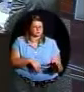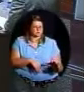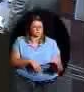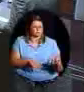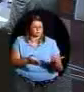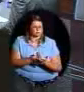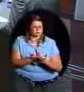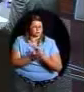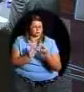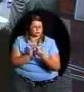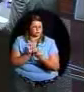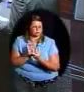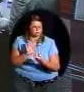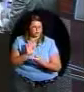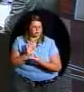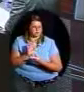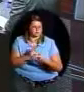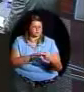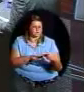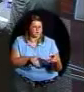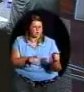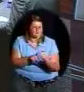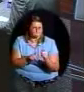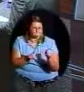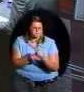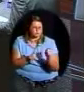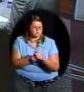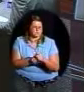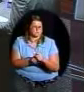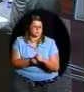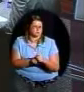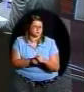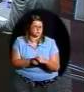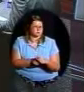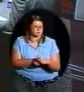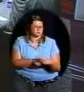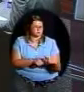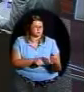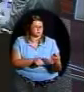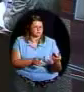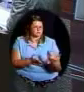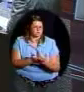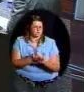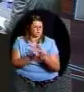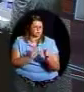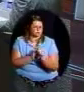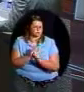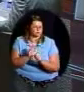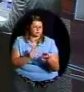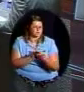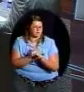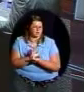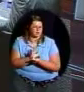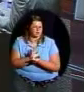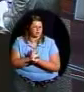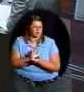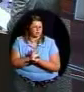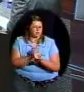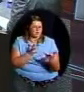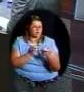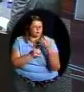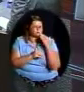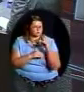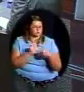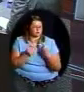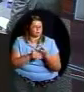new policy on bullying, that this is a requirement of a new state law to comply with the new state law. I'd just like to know about